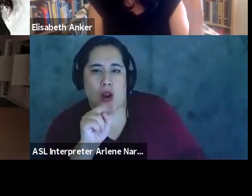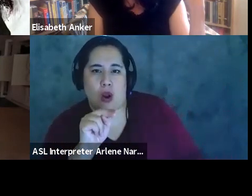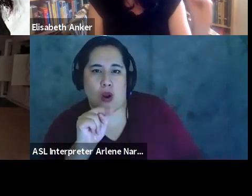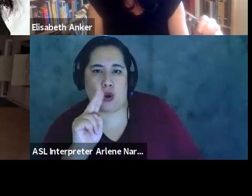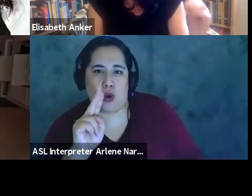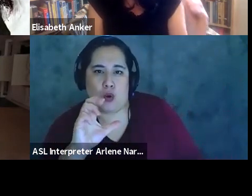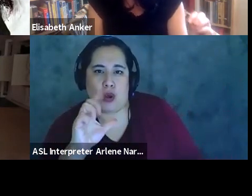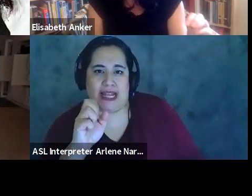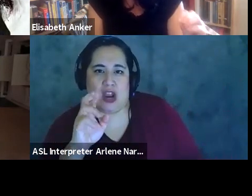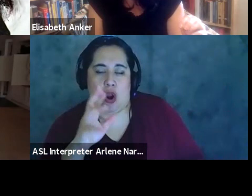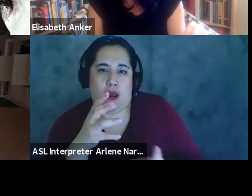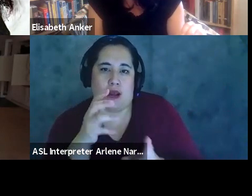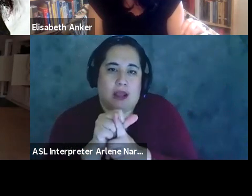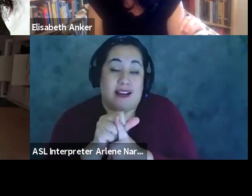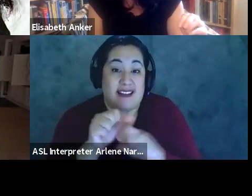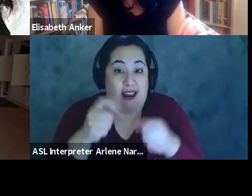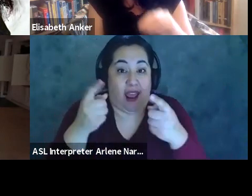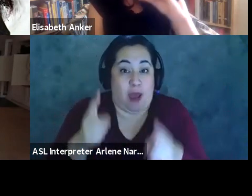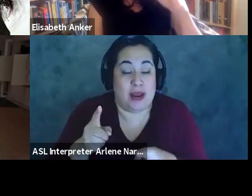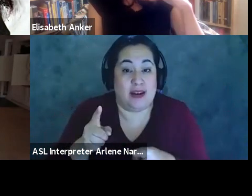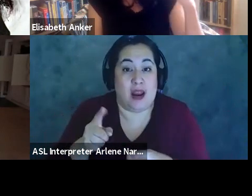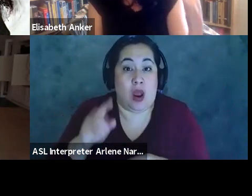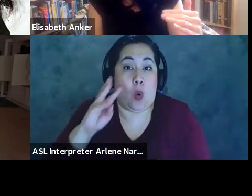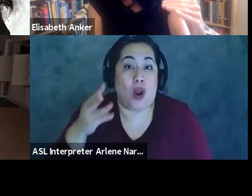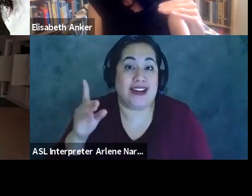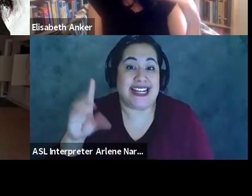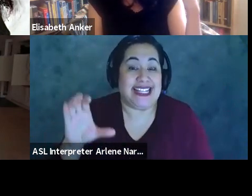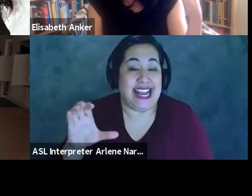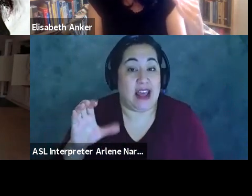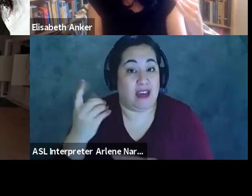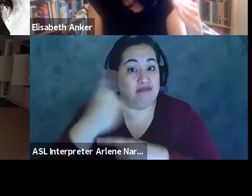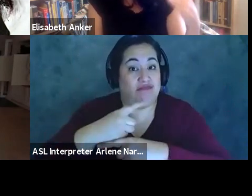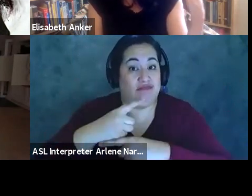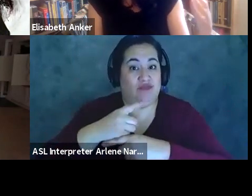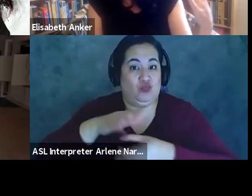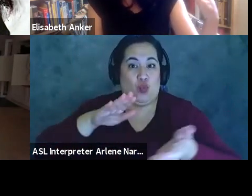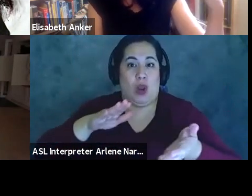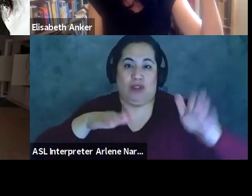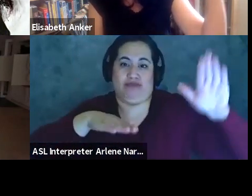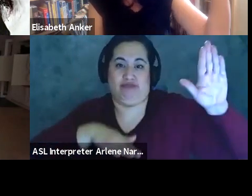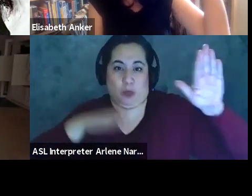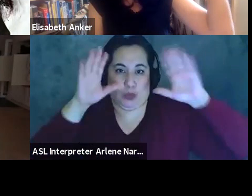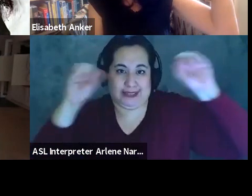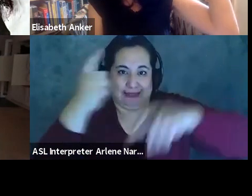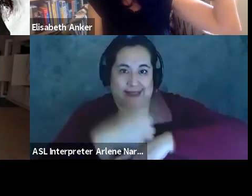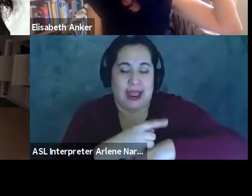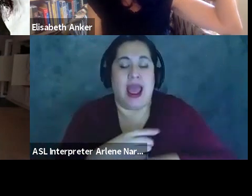bomb that will happen in Washington, DC in the inauguration. And the worry, from what I understand, is not of some kind of nebulous